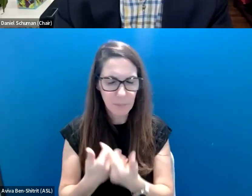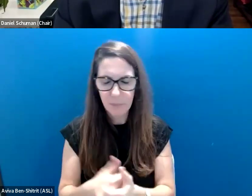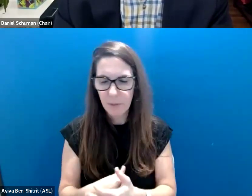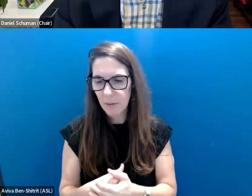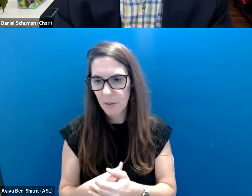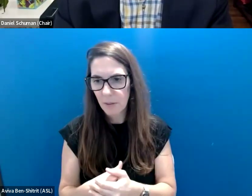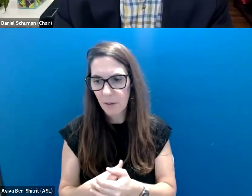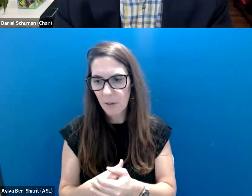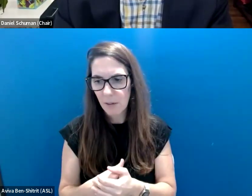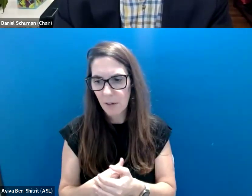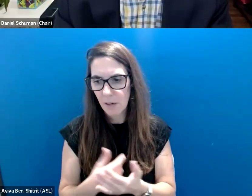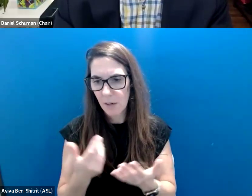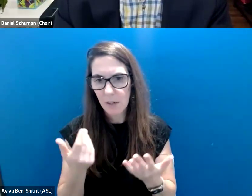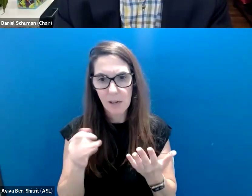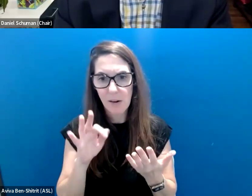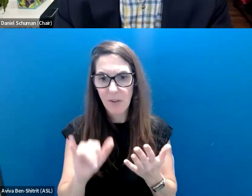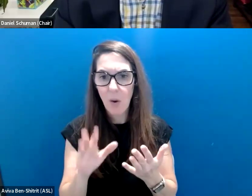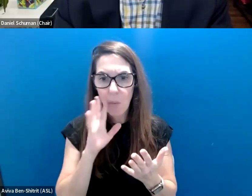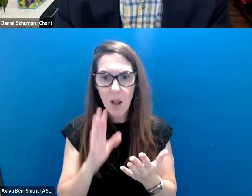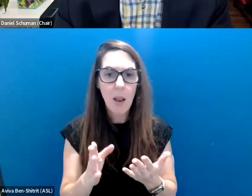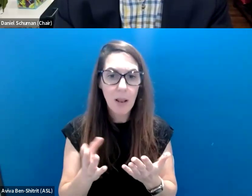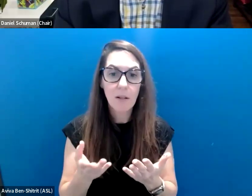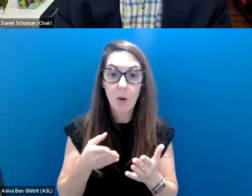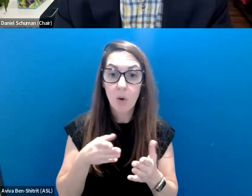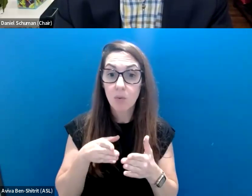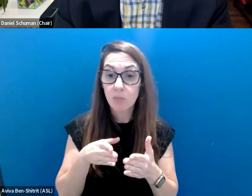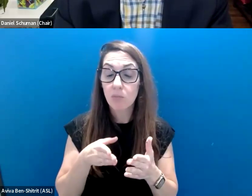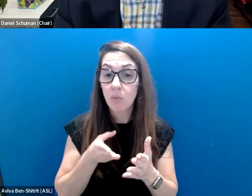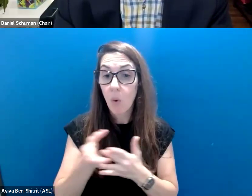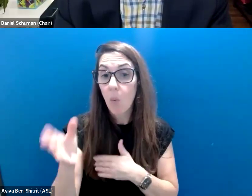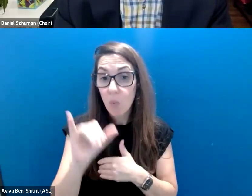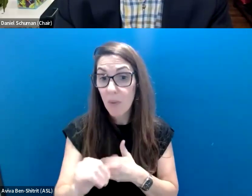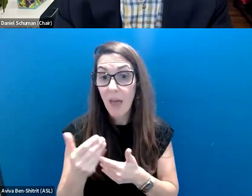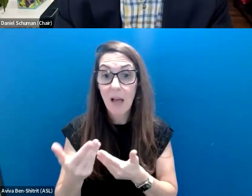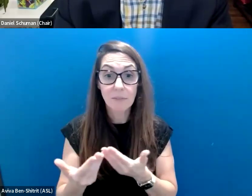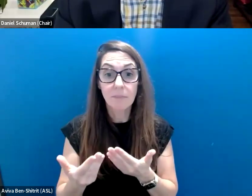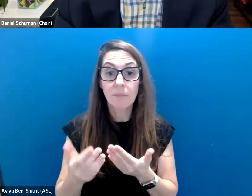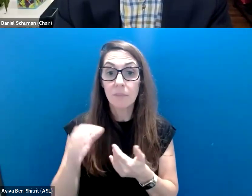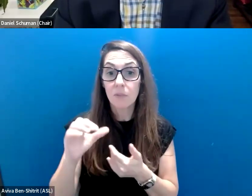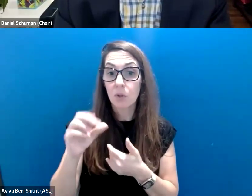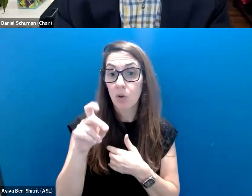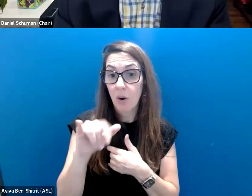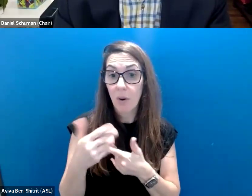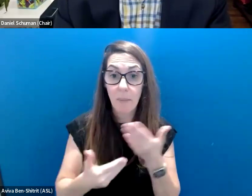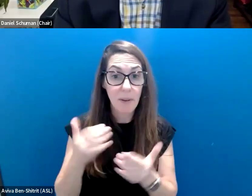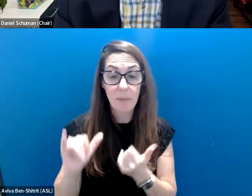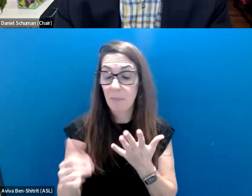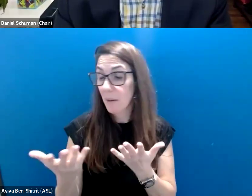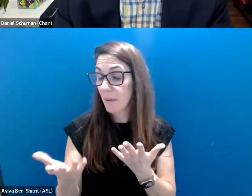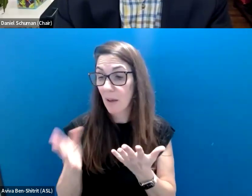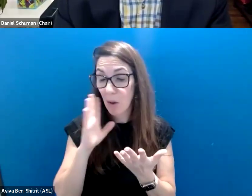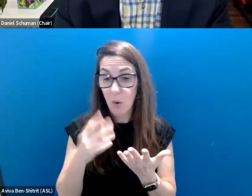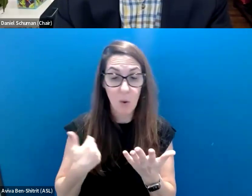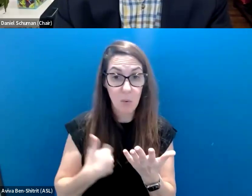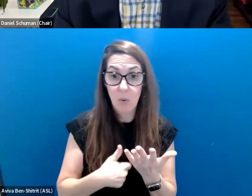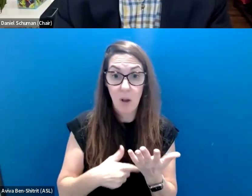a given that we're going to be contrary to process anyway, it might sort of backfire. It might not light a fire under either leadership